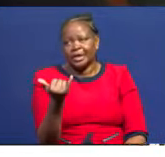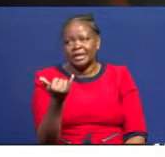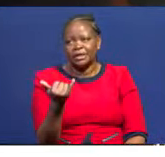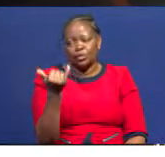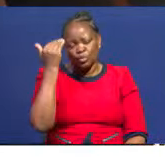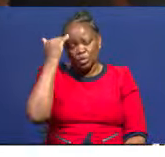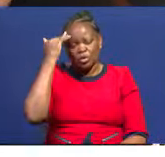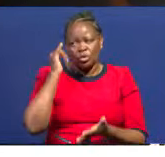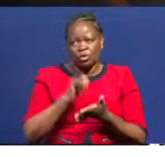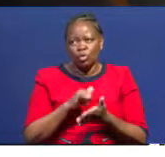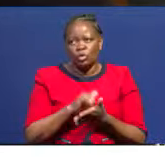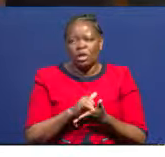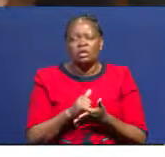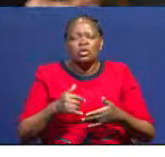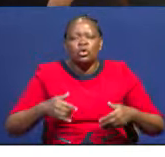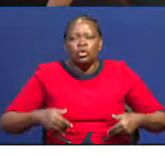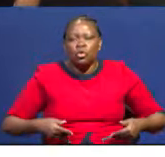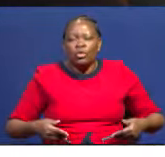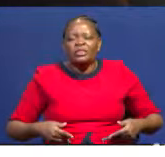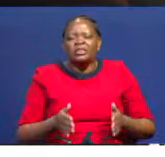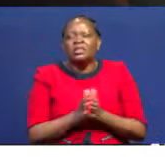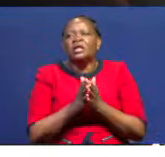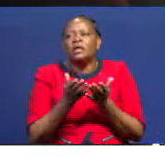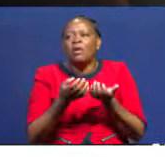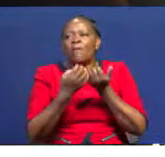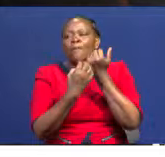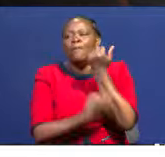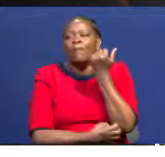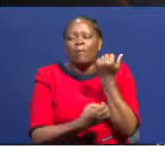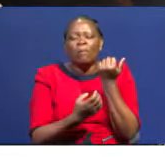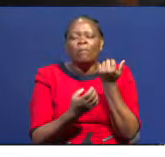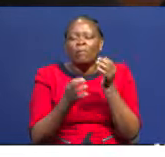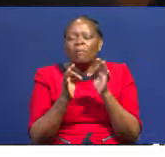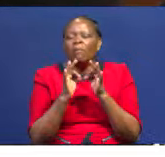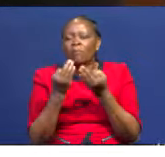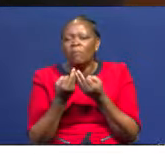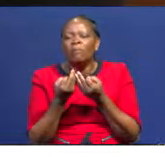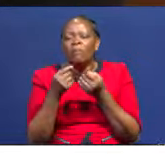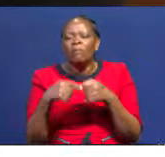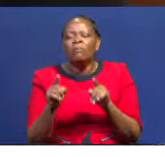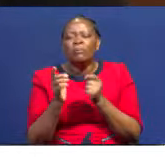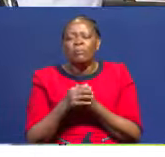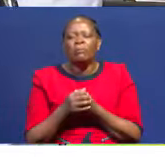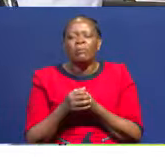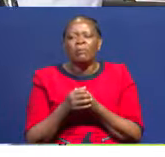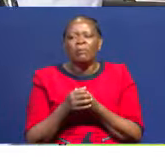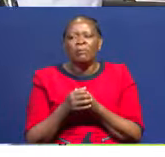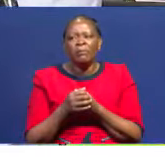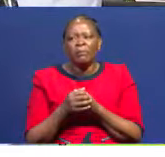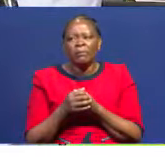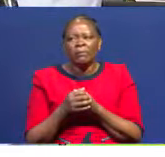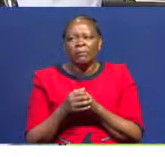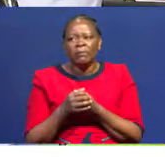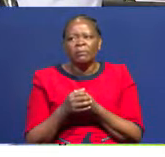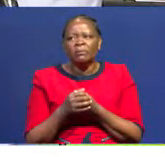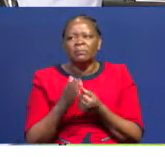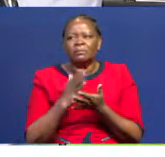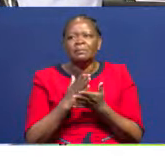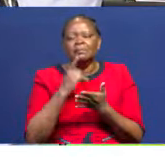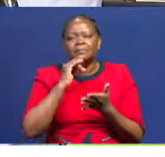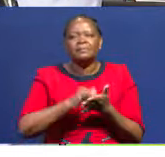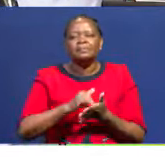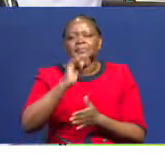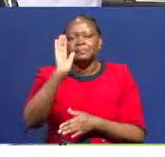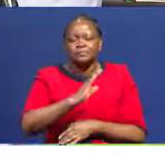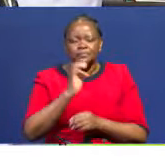we know that especially young people and poor households are responsive to price increases. The chair of the committee said the